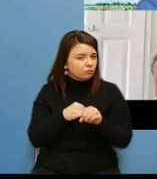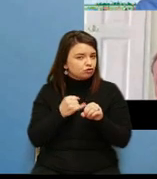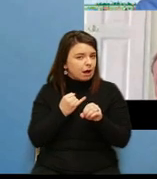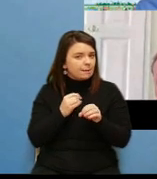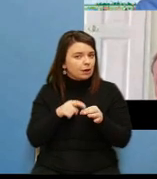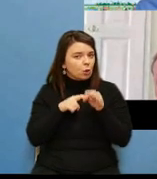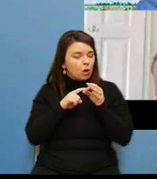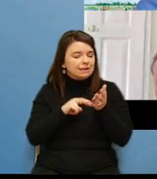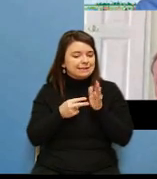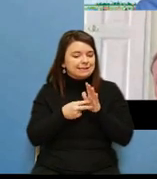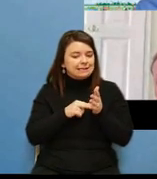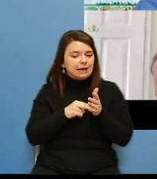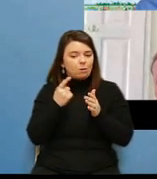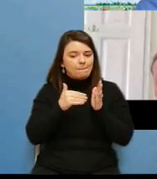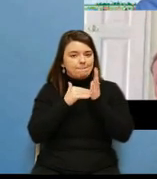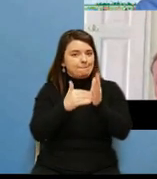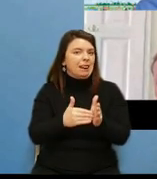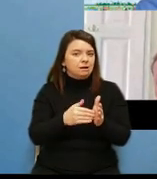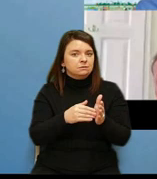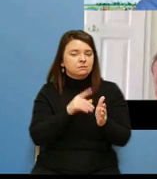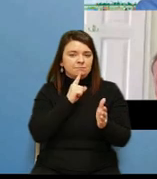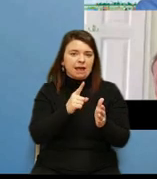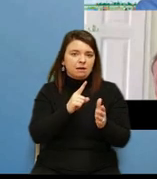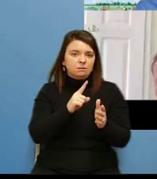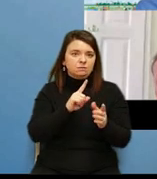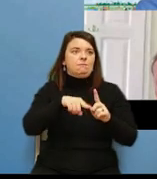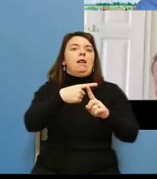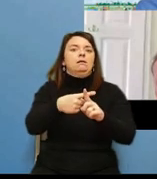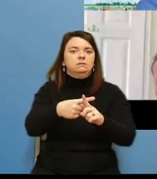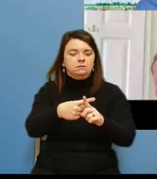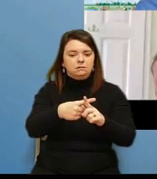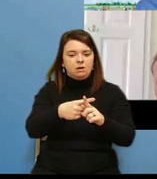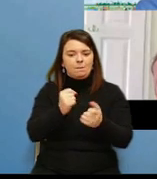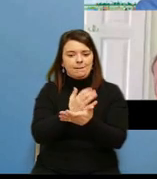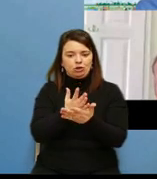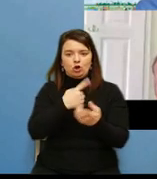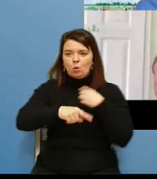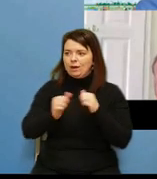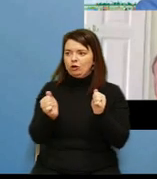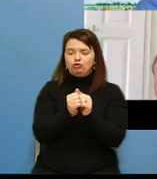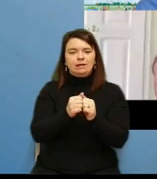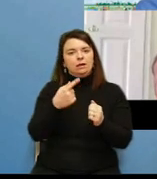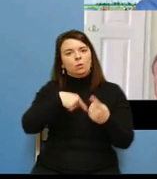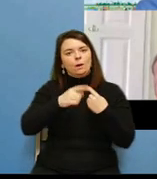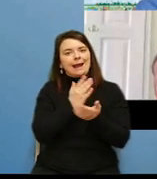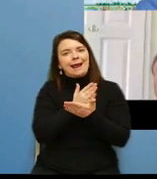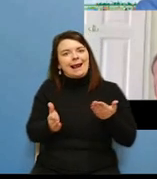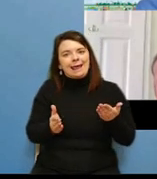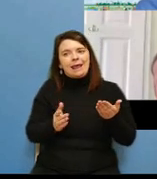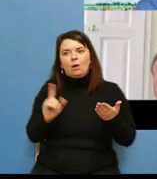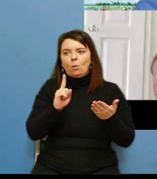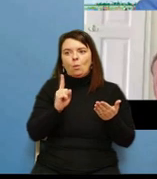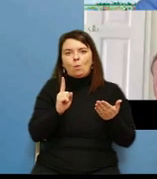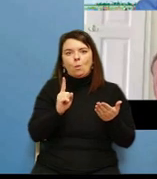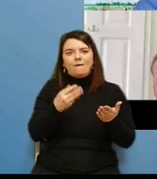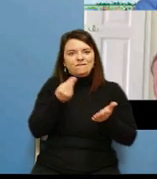just conscious that the prescribing quality scheme, if everyone takes it up, would cost us £1 million plus, wouldn't it? So it's just making sure that when we come to agree it next